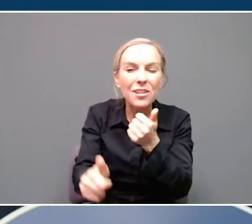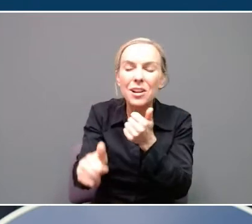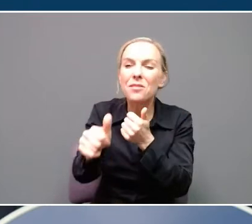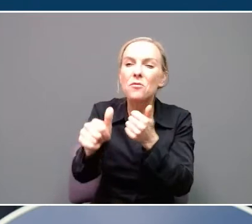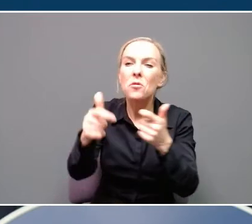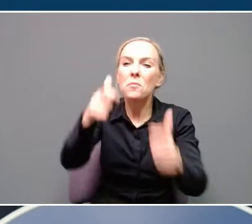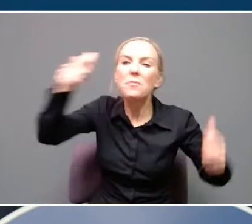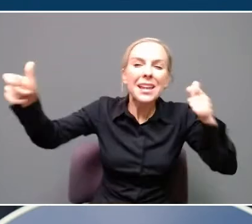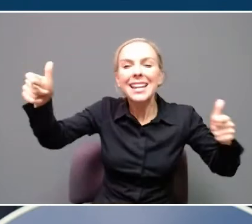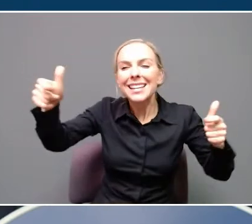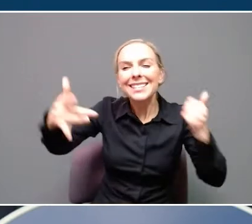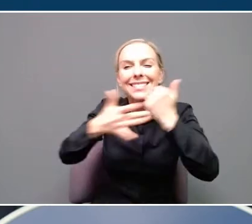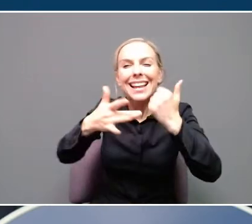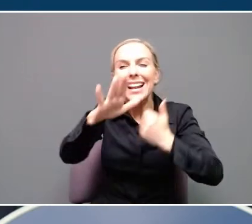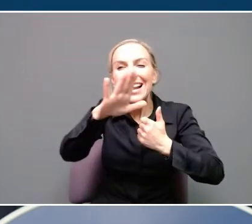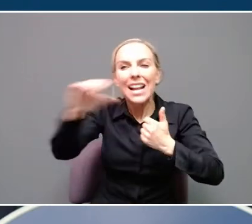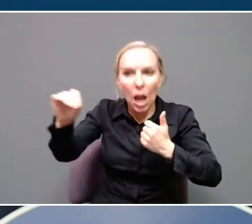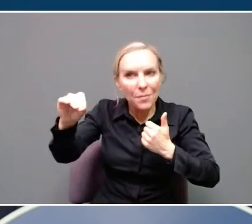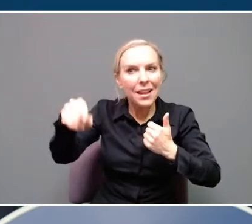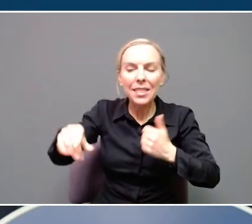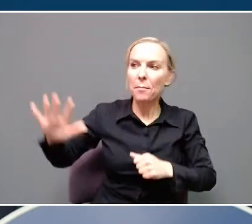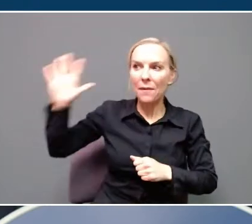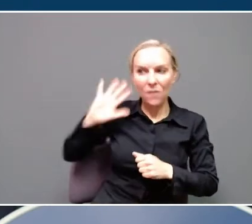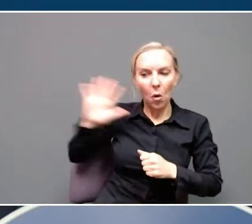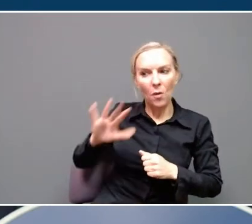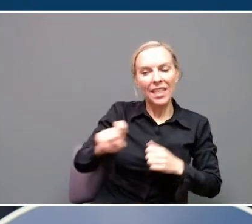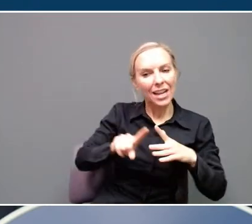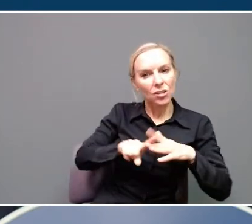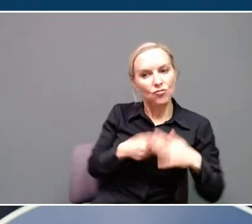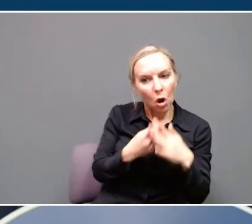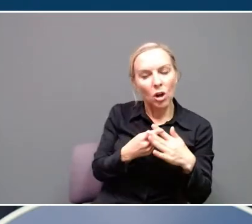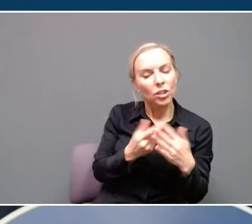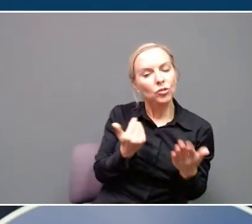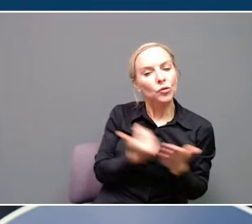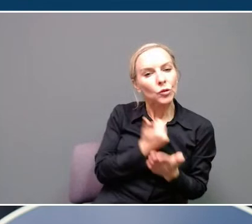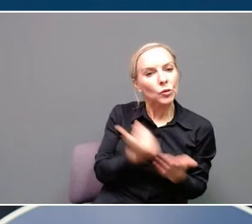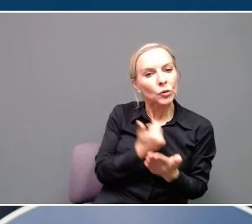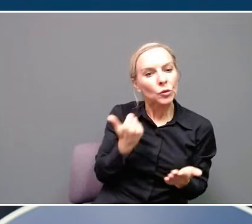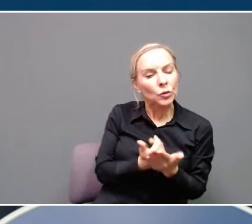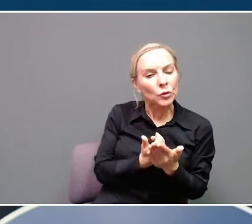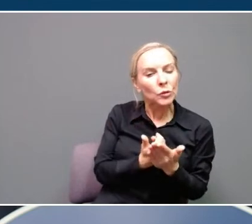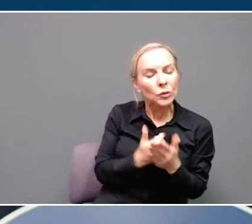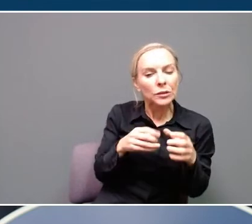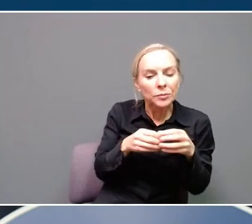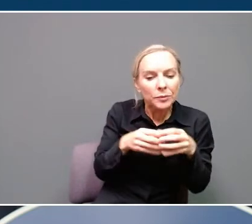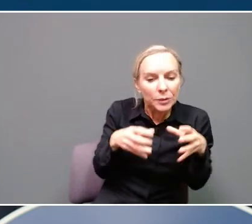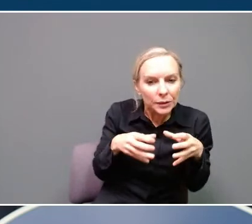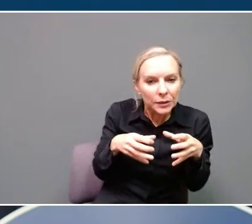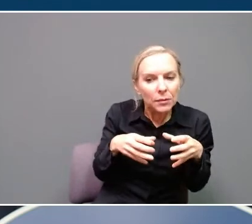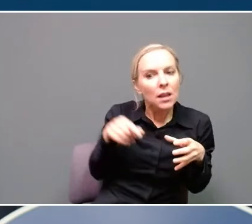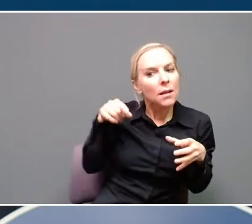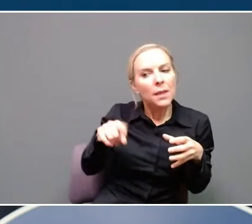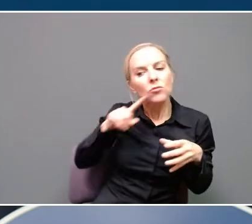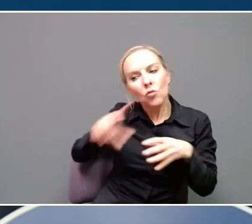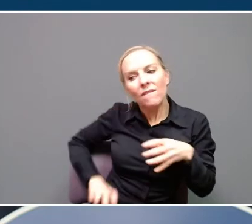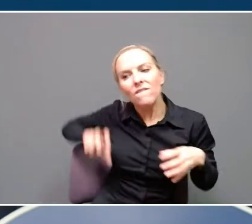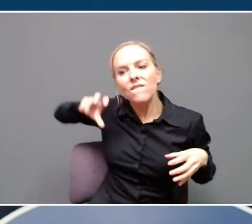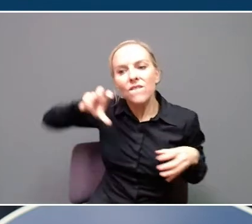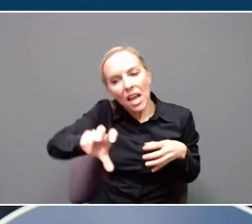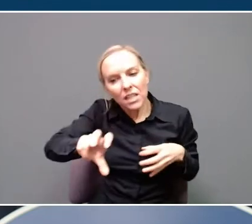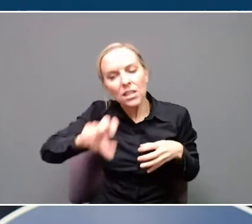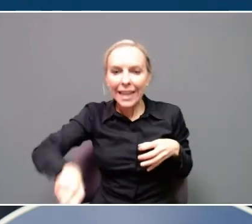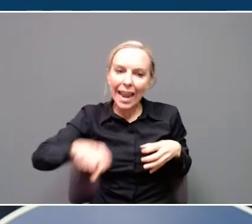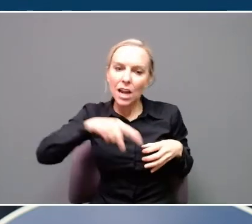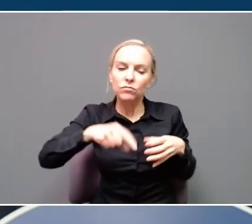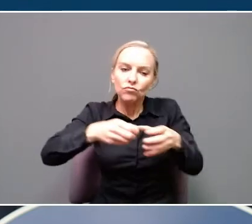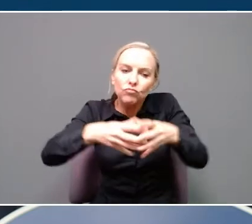at one point was an early-stage tech company. This is our possibility and investment to try to grow these